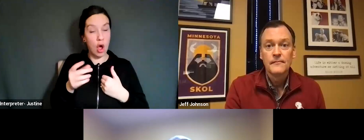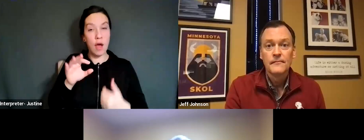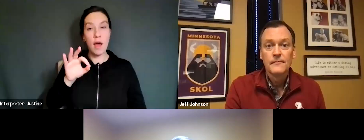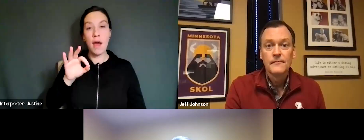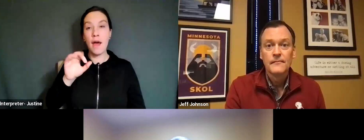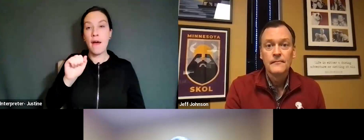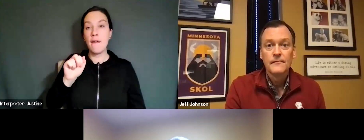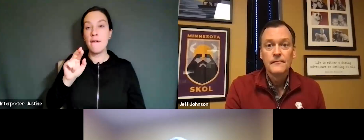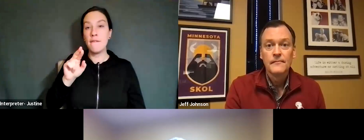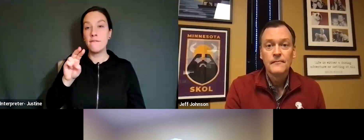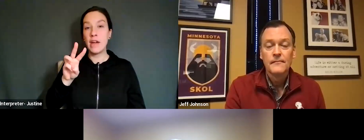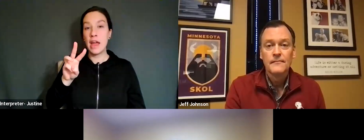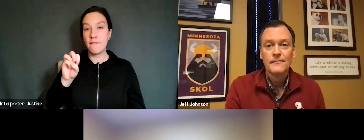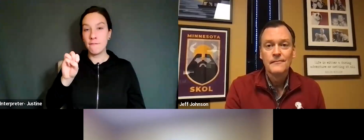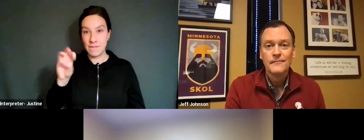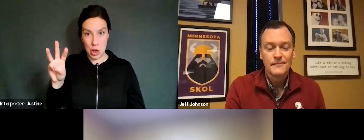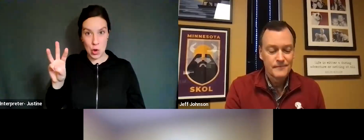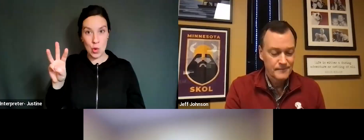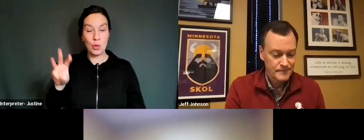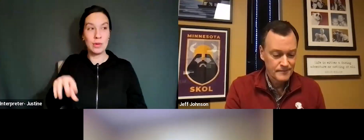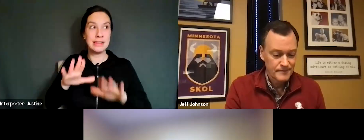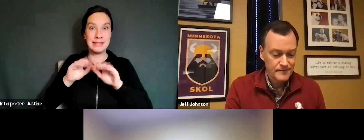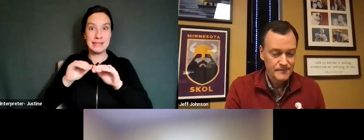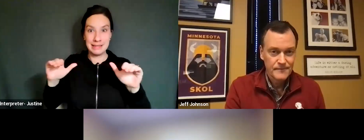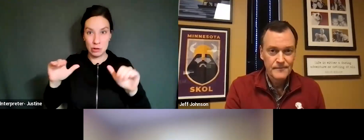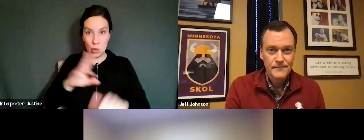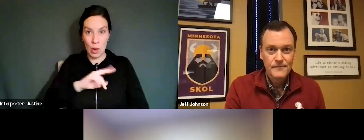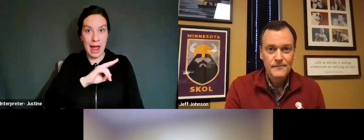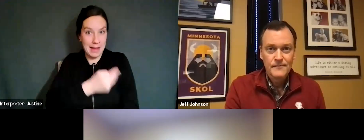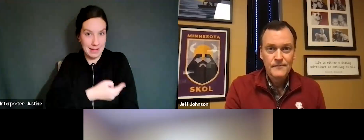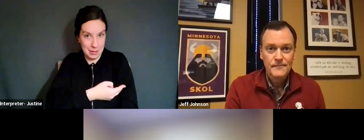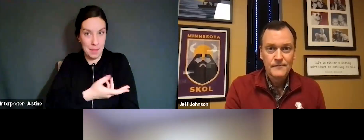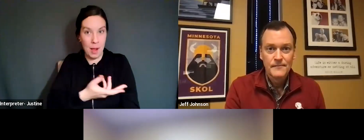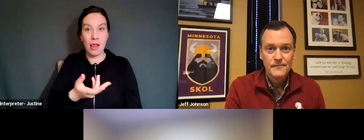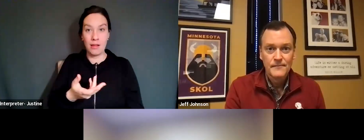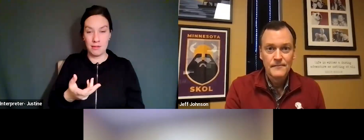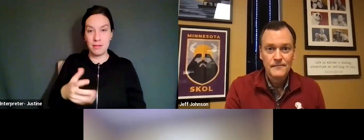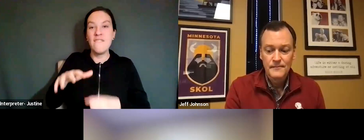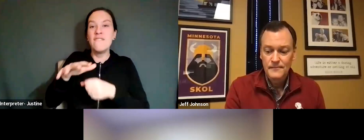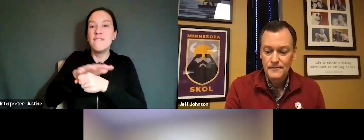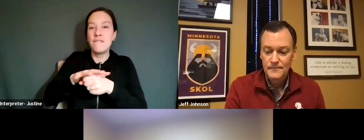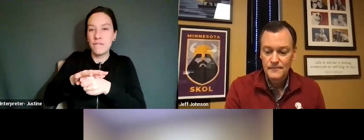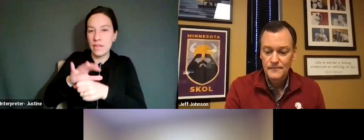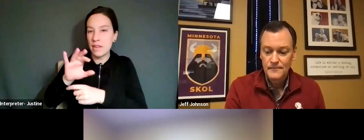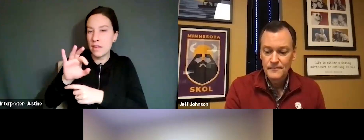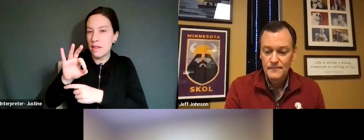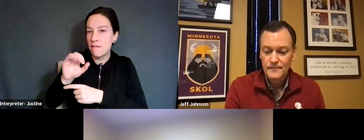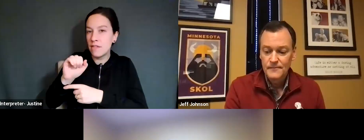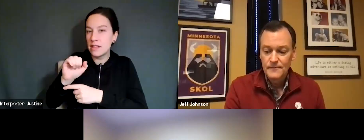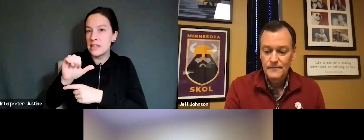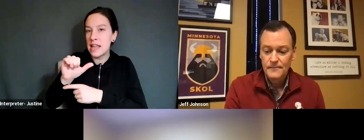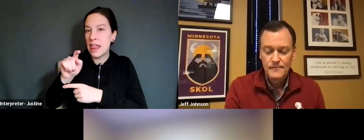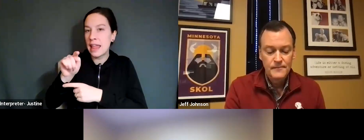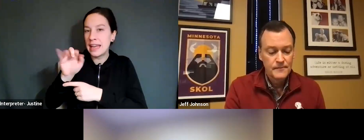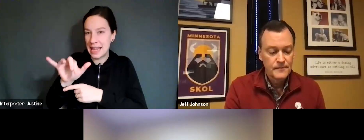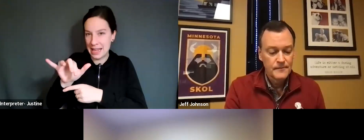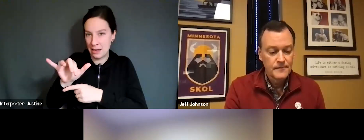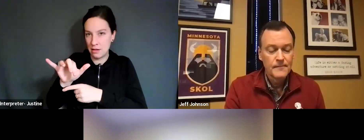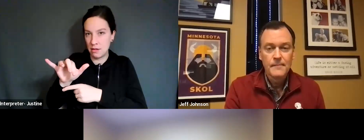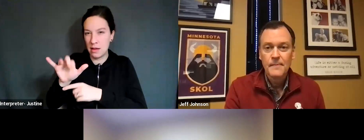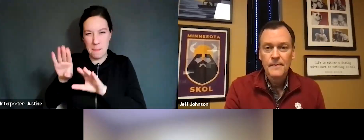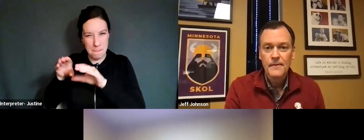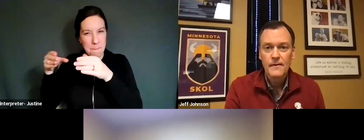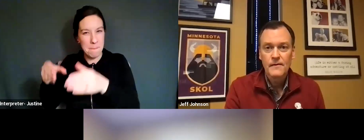Hospital, which is a mouthful, in that capacity as facility-based service dogs. We decided to